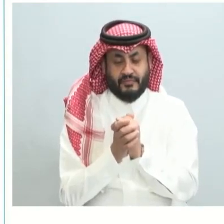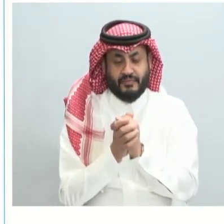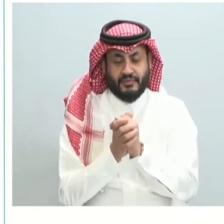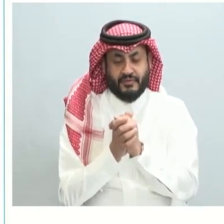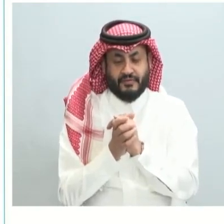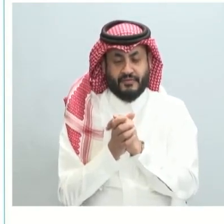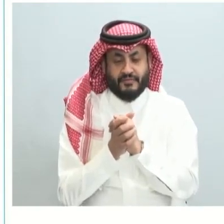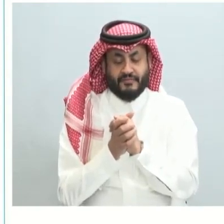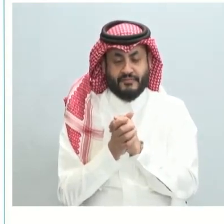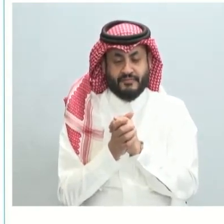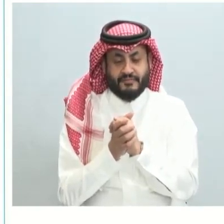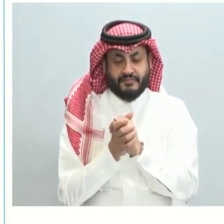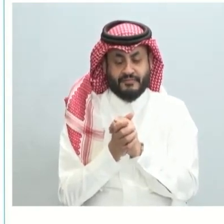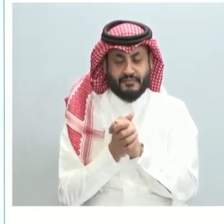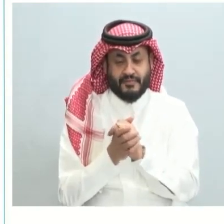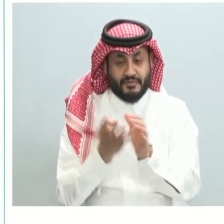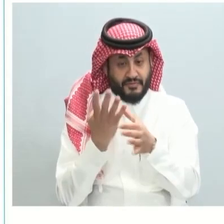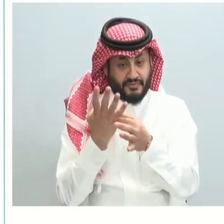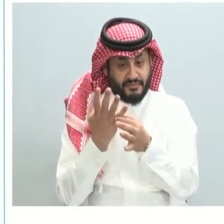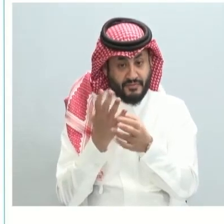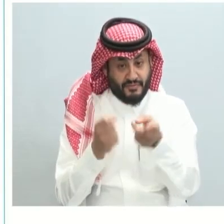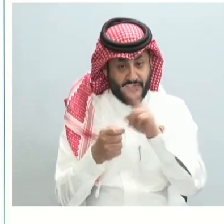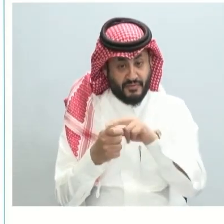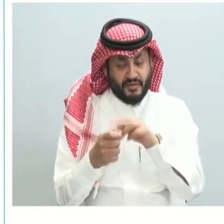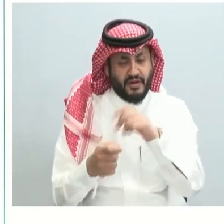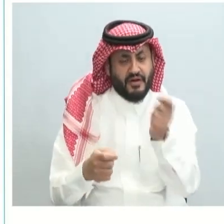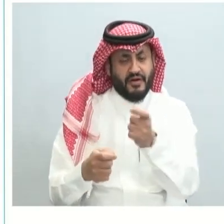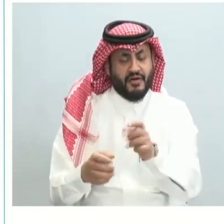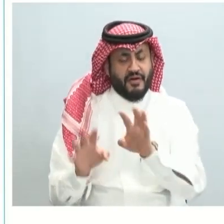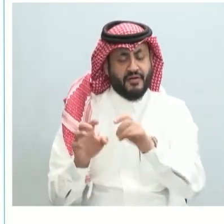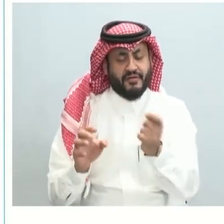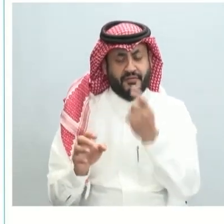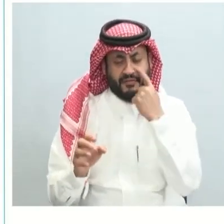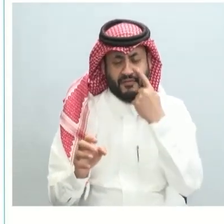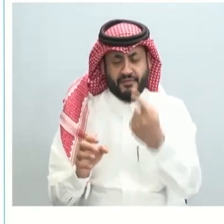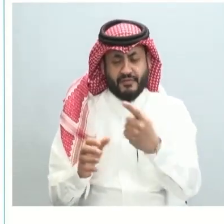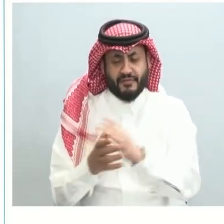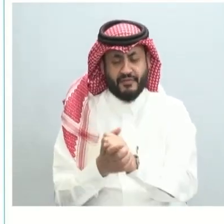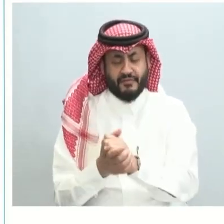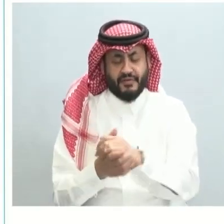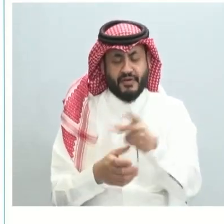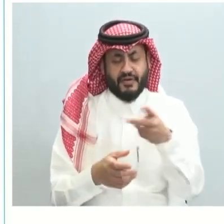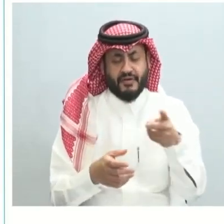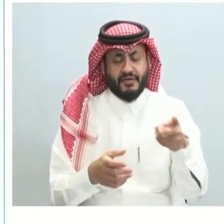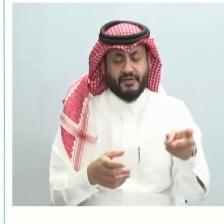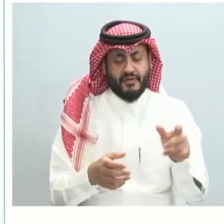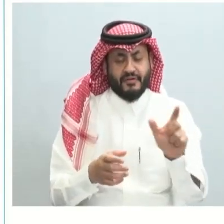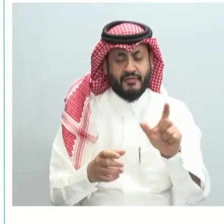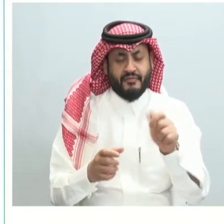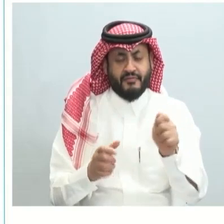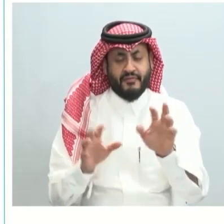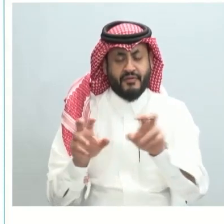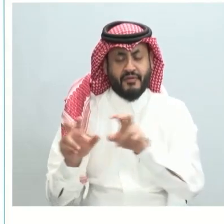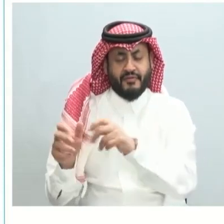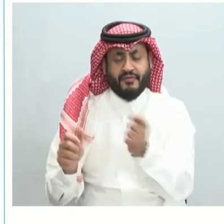have, which is that we need to write the missing letters. So here we can see different missing letters. So we need